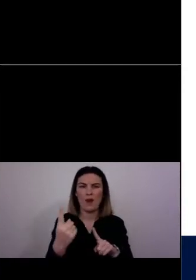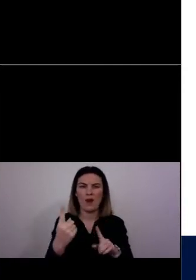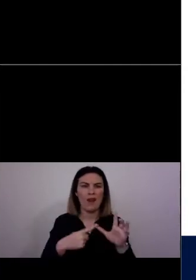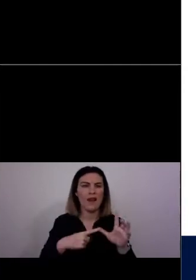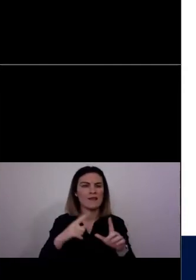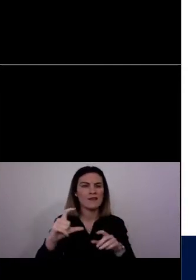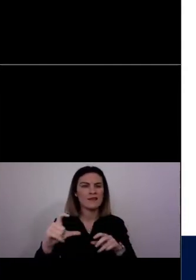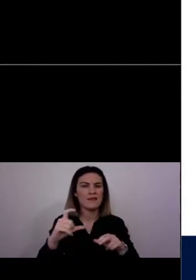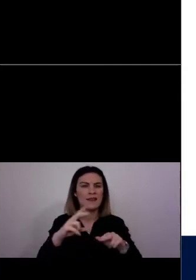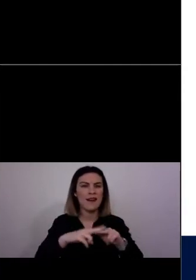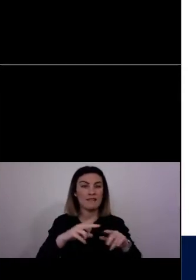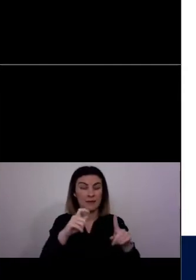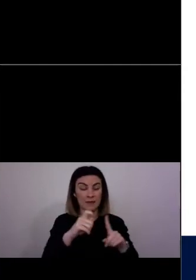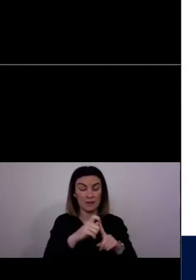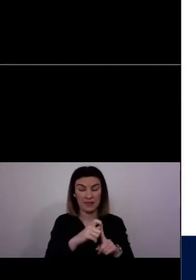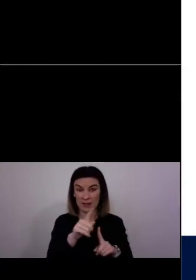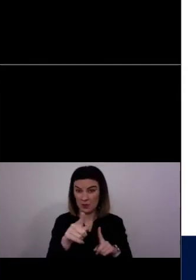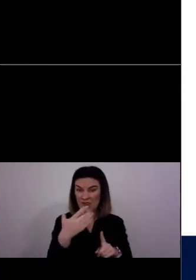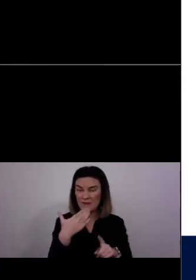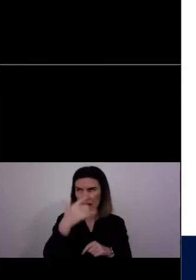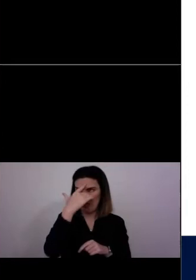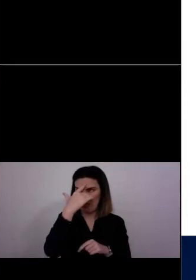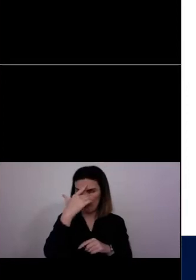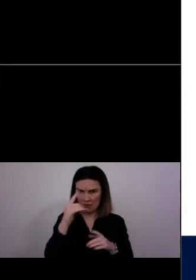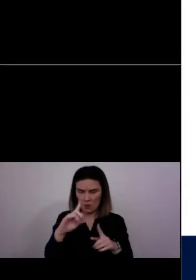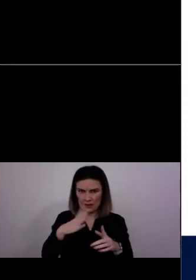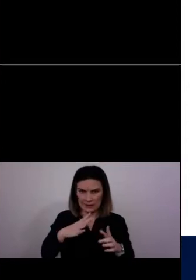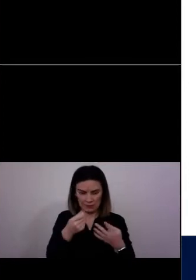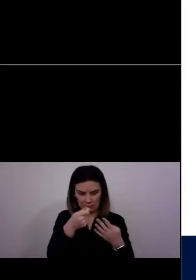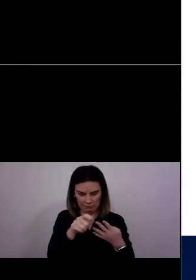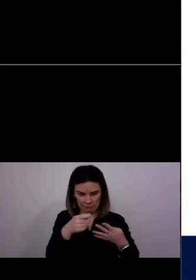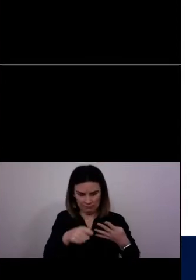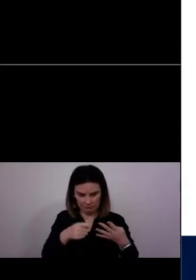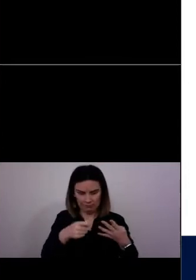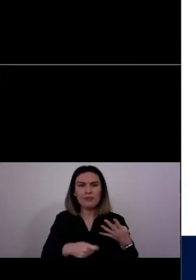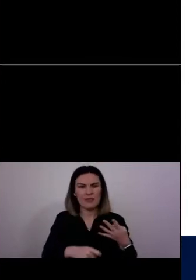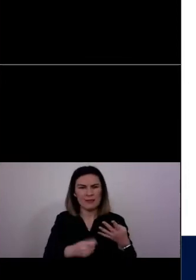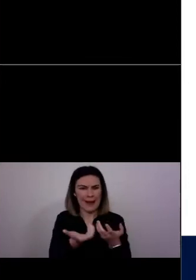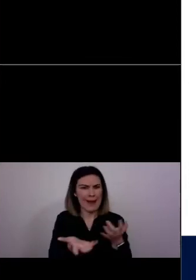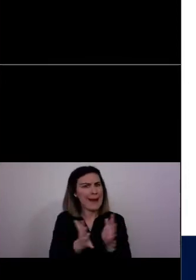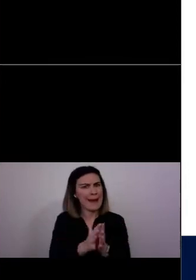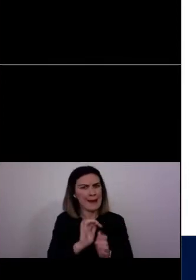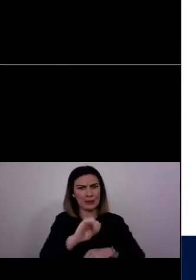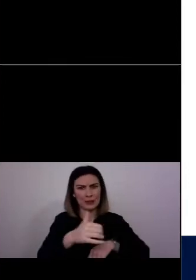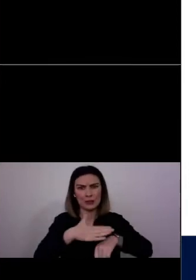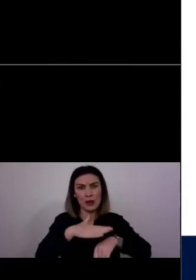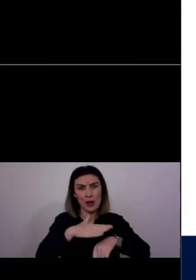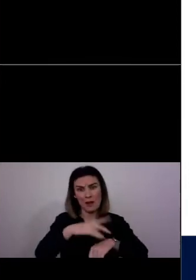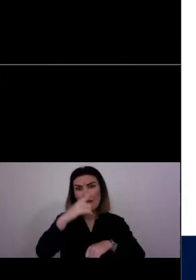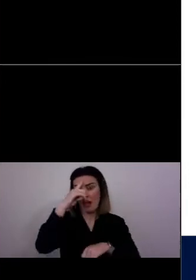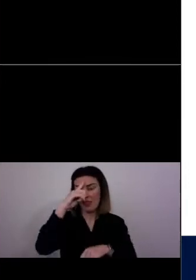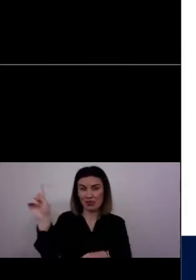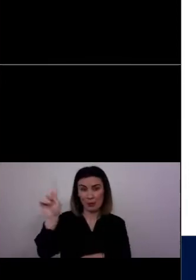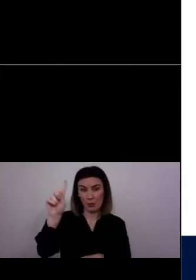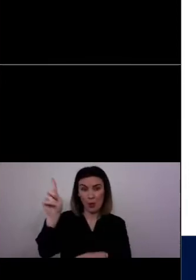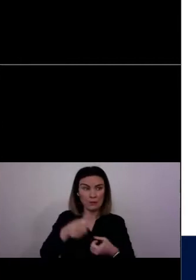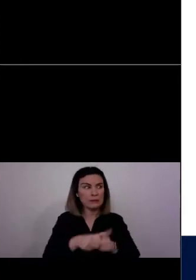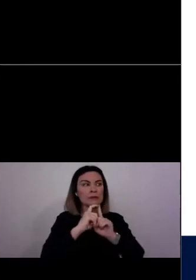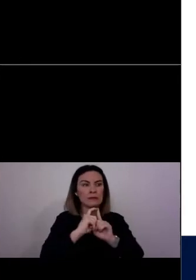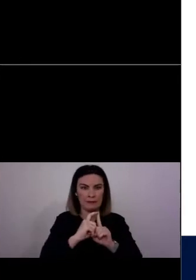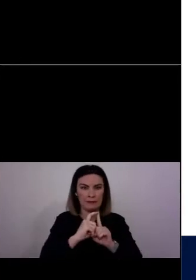to get done before then and how to use your time. I know that at the moment it might be a bit difficult to